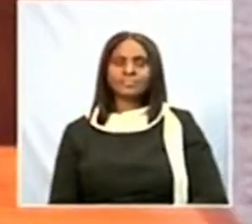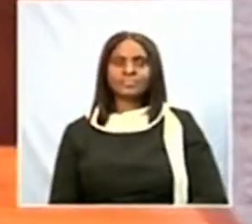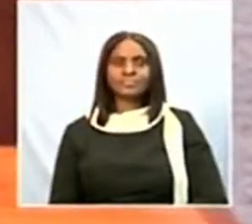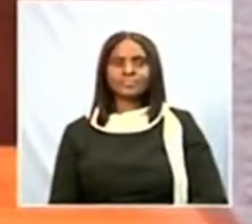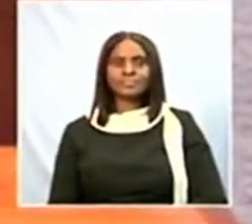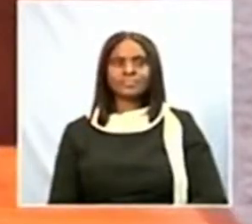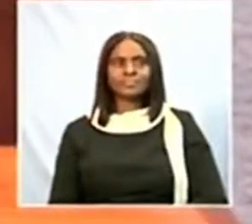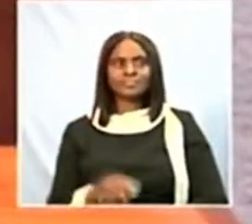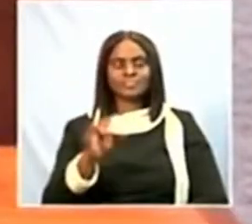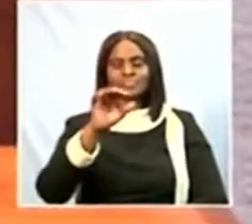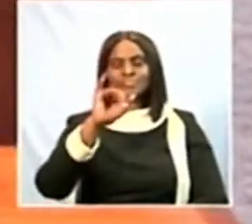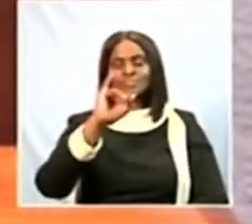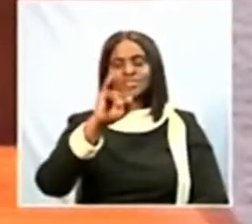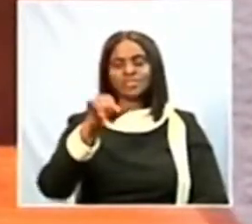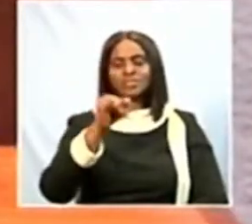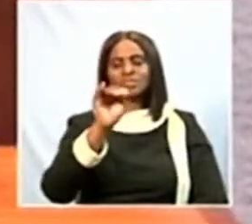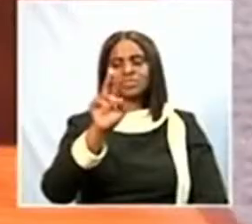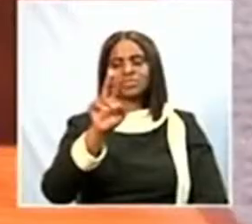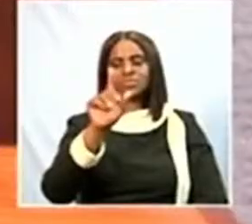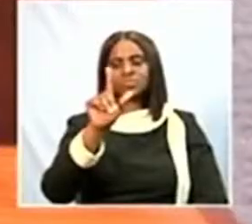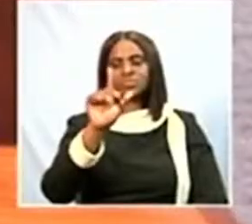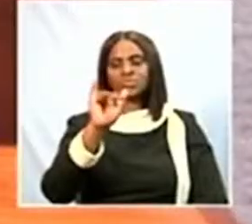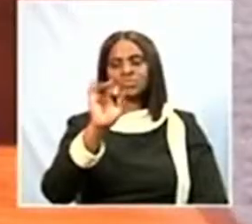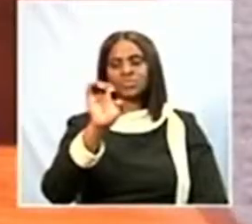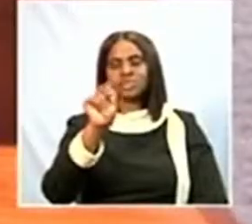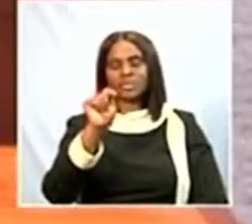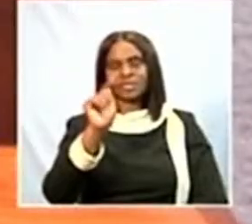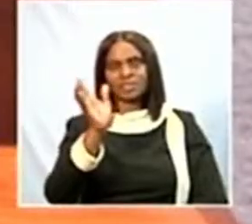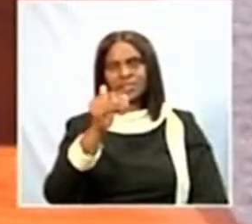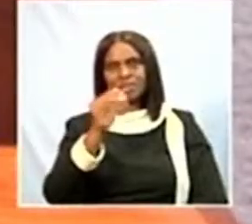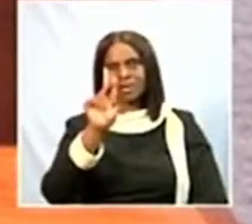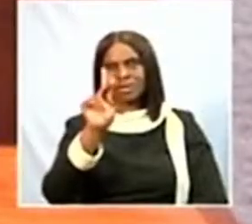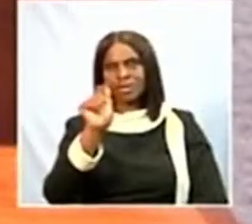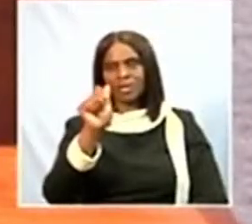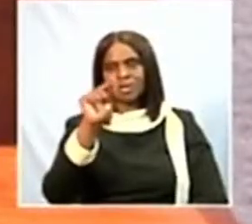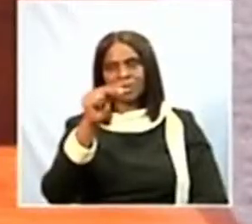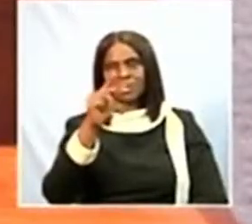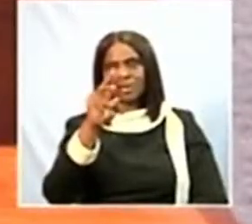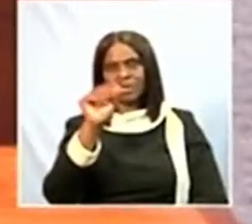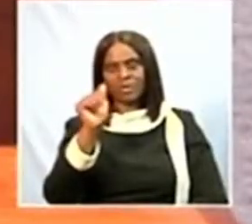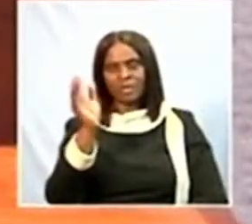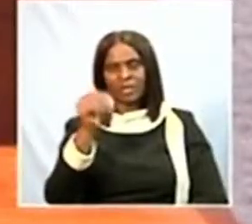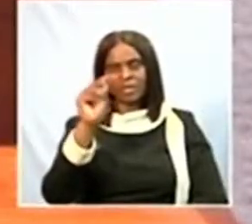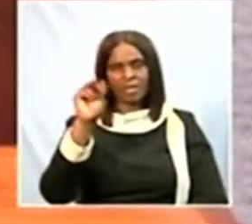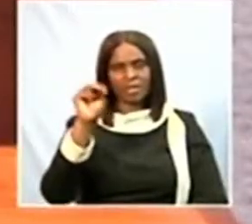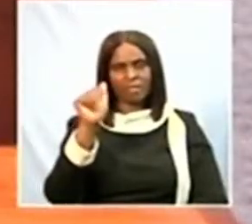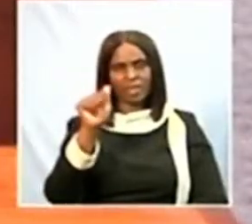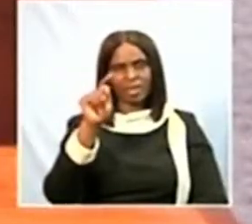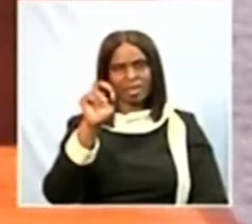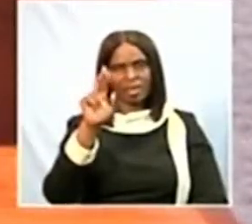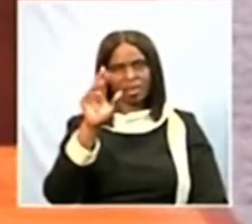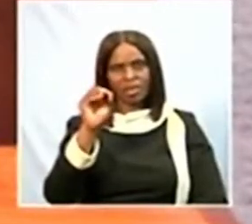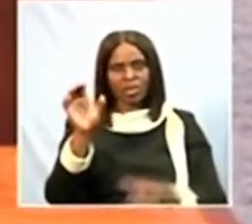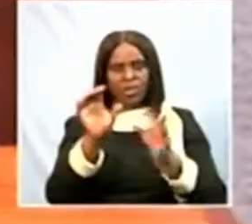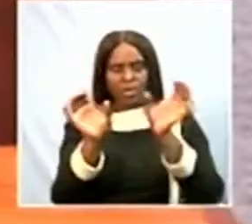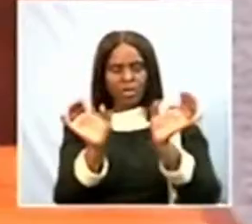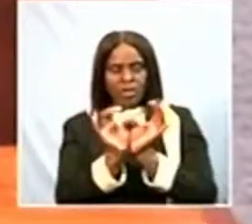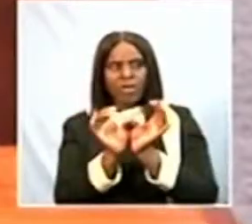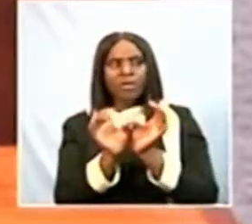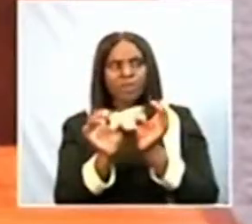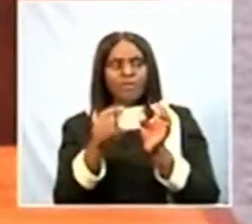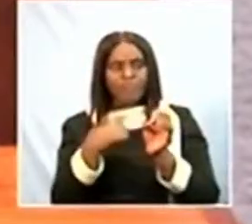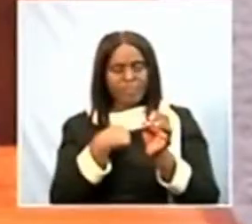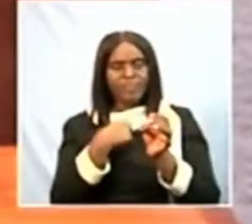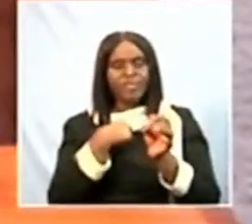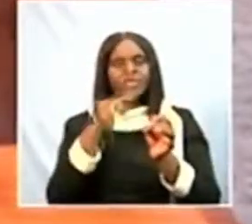Honorable Juliet Kangwa, Matero constituency. Thank you, Madam Speaker, for that wonderful opportunity. My name is Honorable